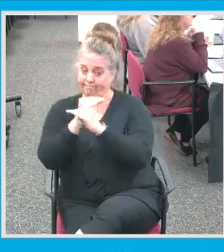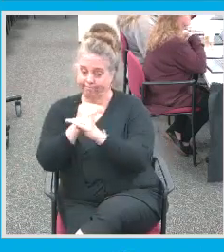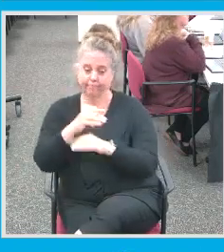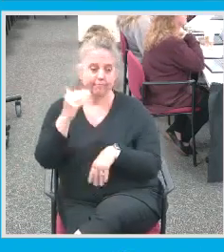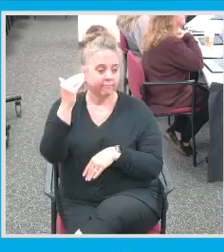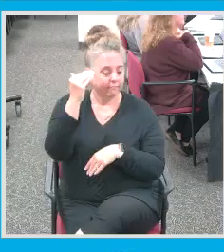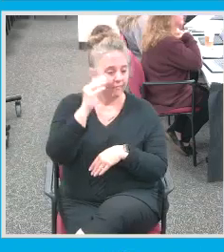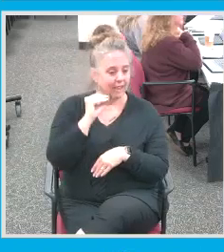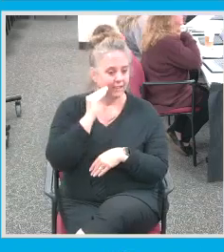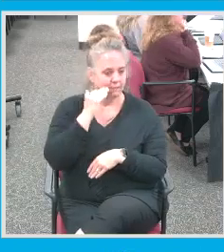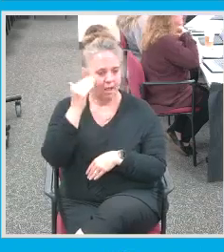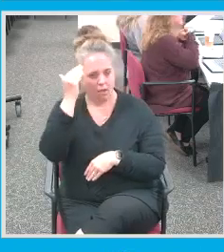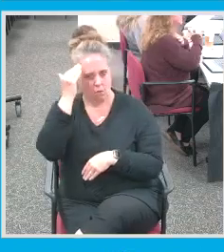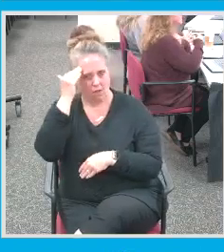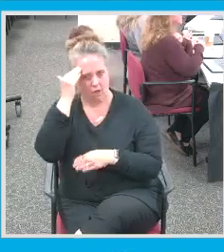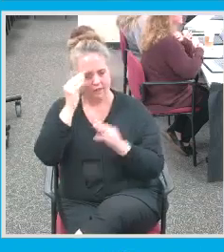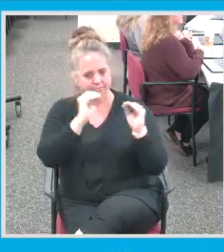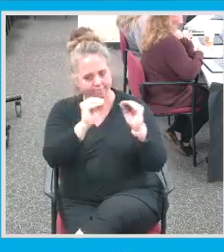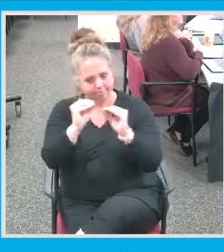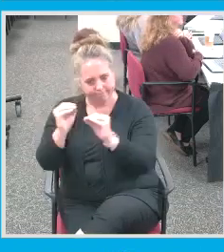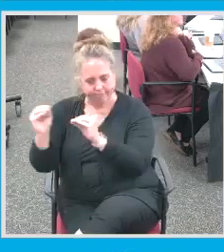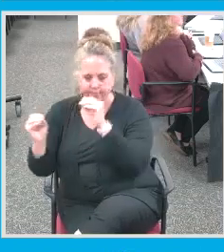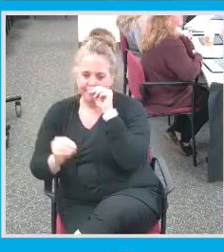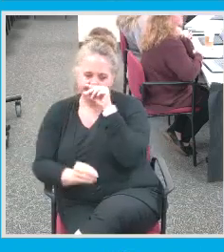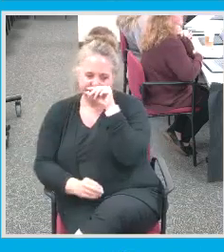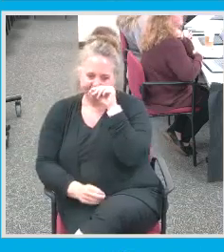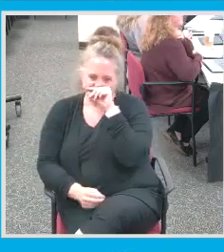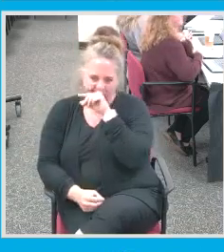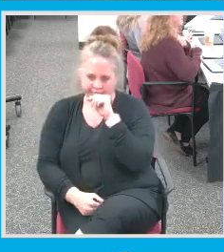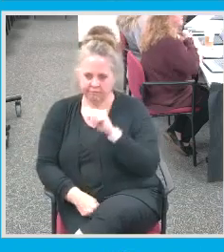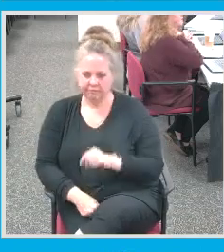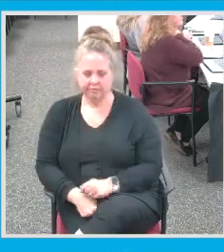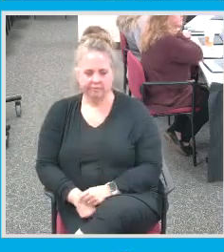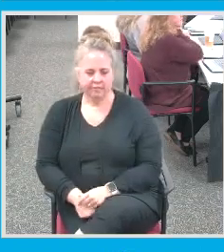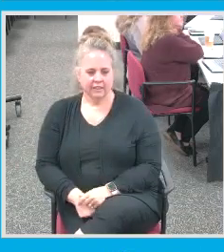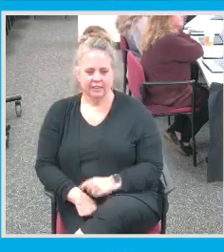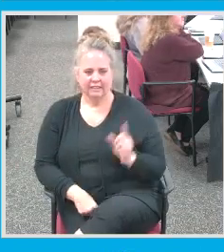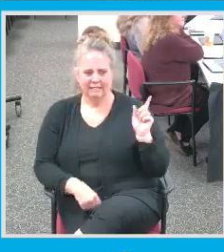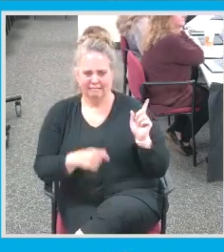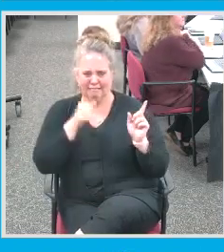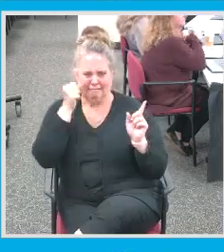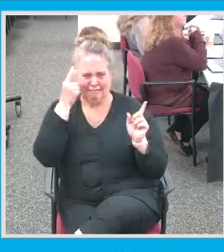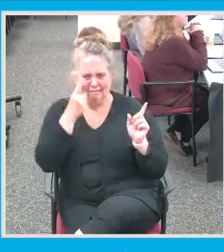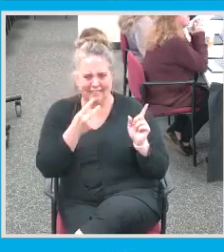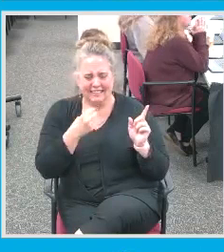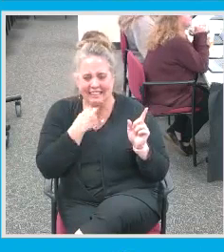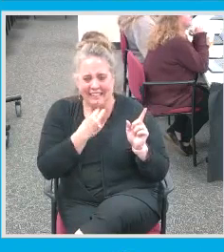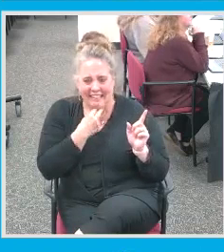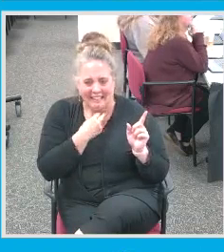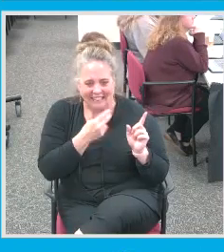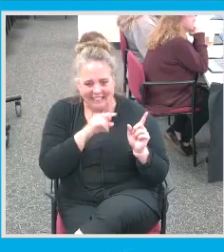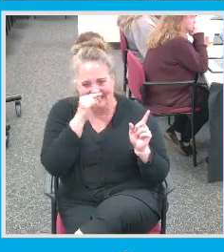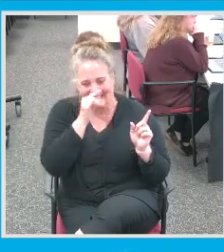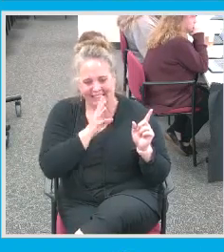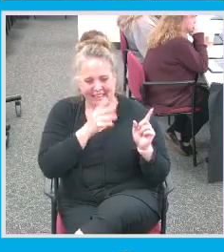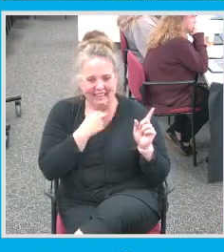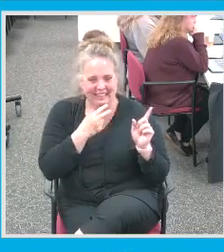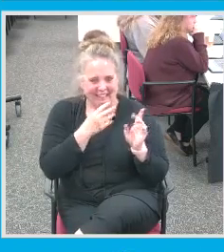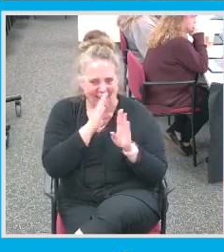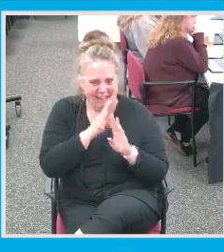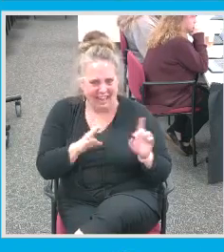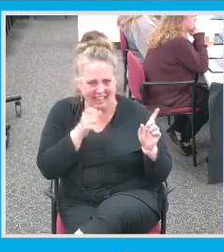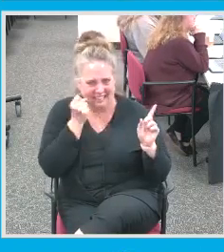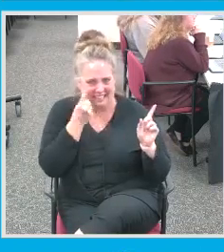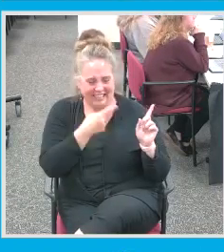There's a part of it. We had 2 sets of lungs that included a healthy pair of lungs and a